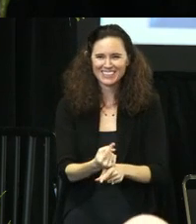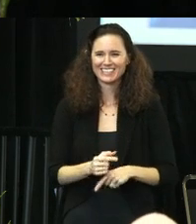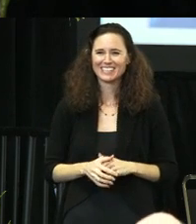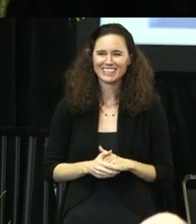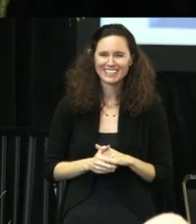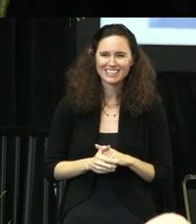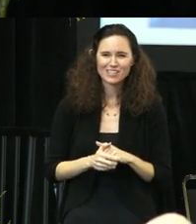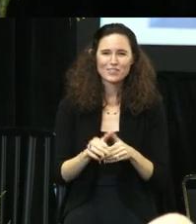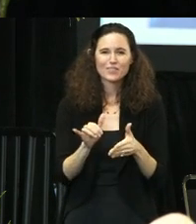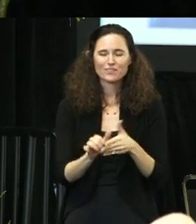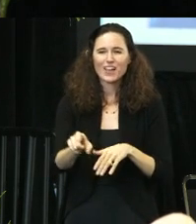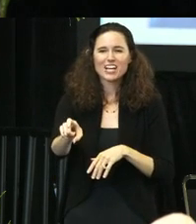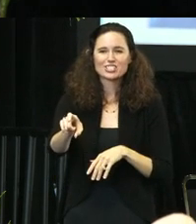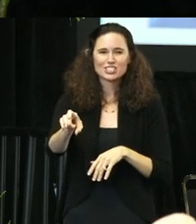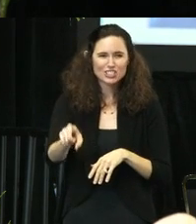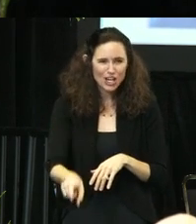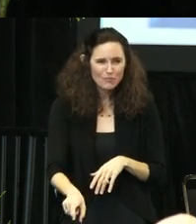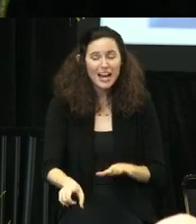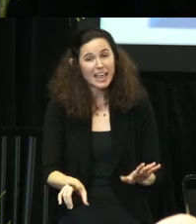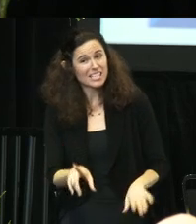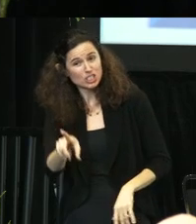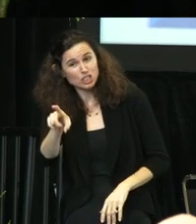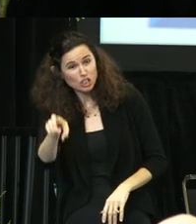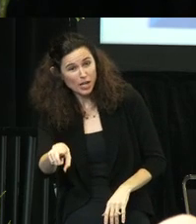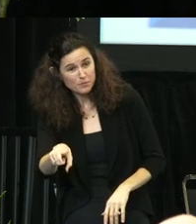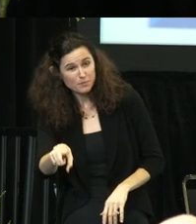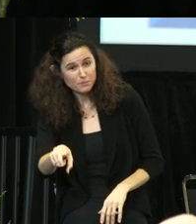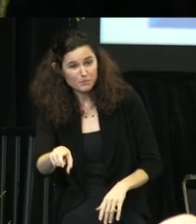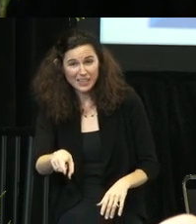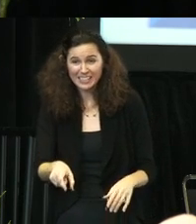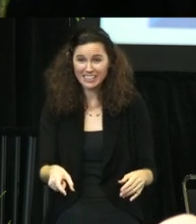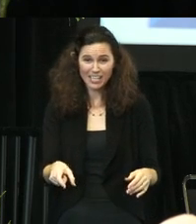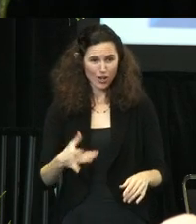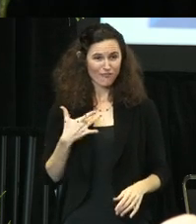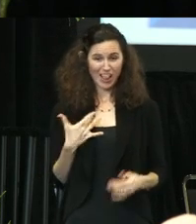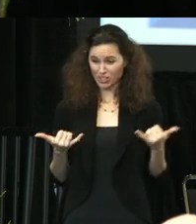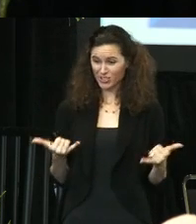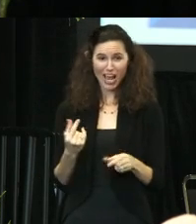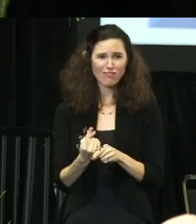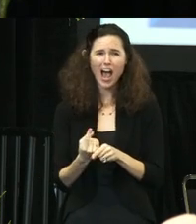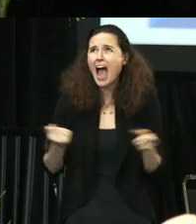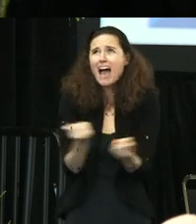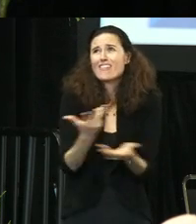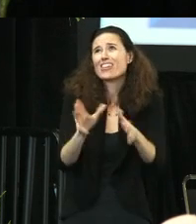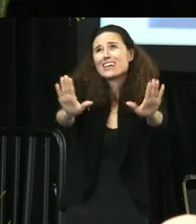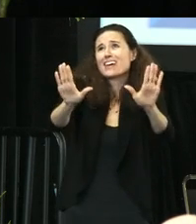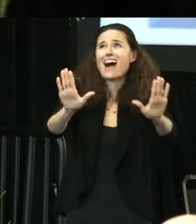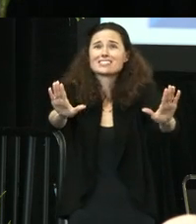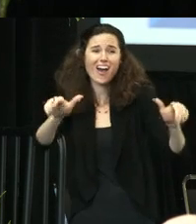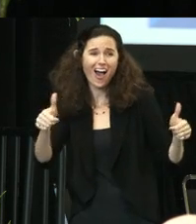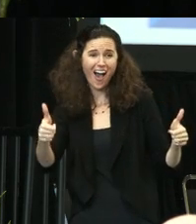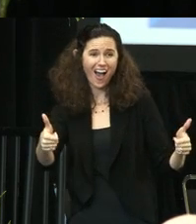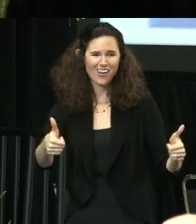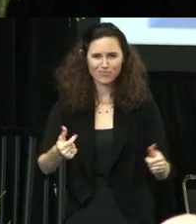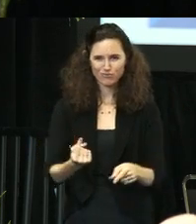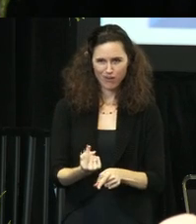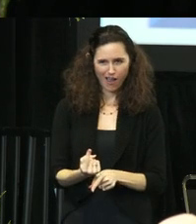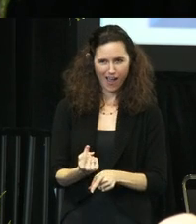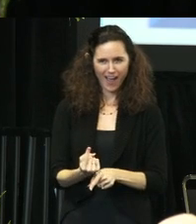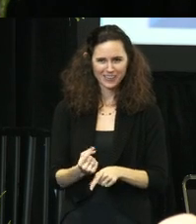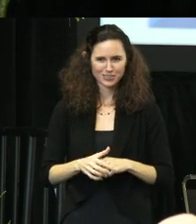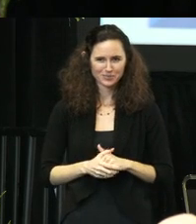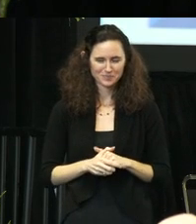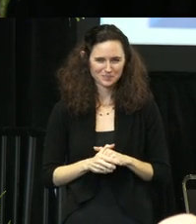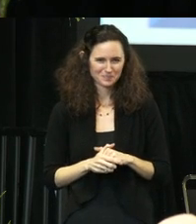And this should be the mood of today, right? Everything is awesome! Shaking with